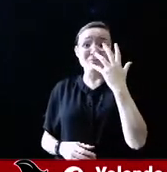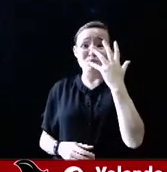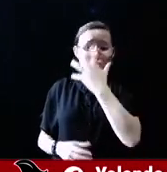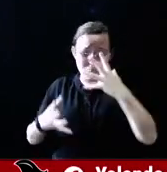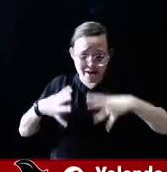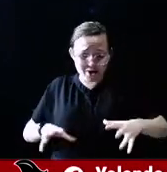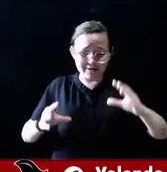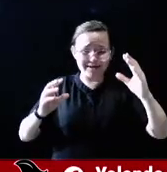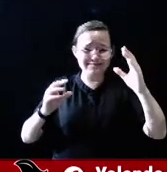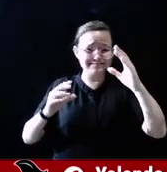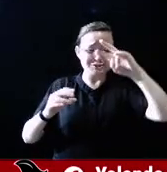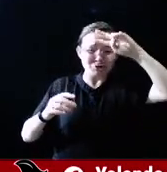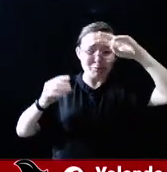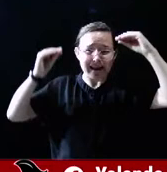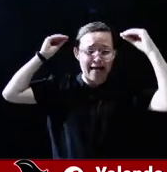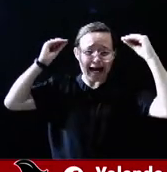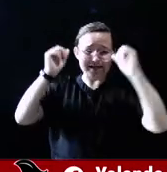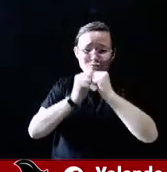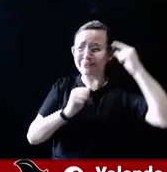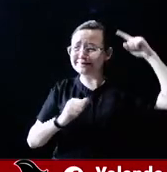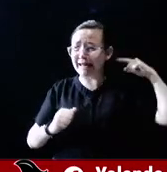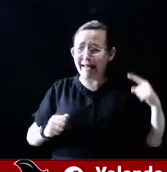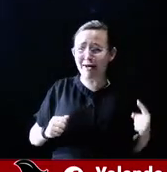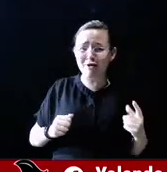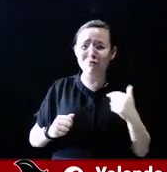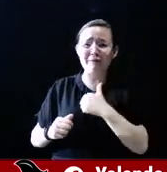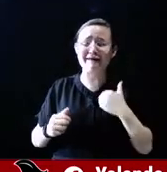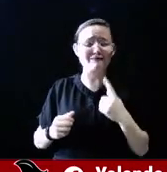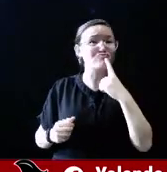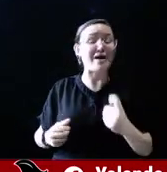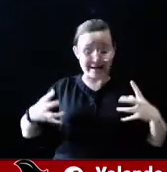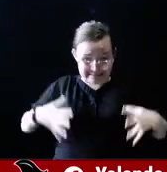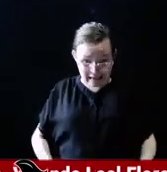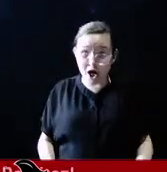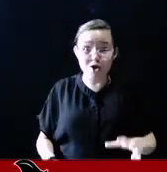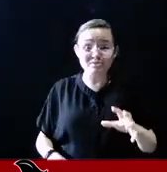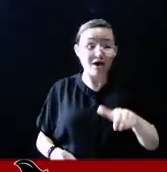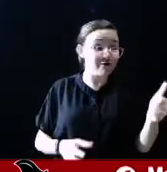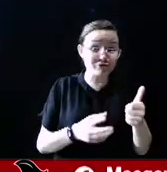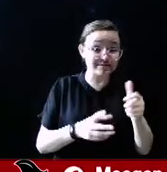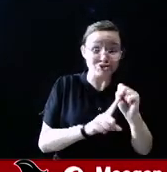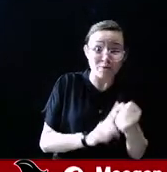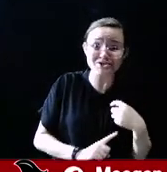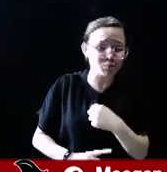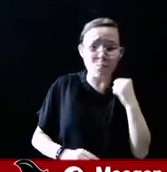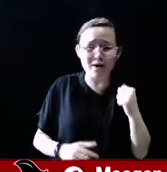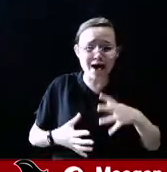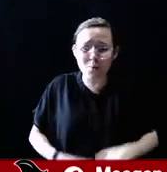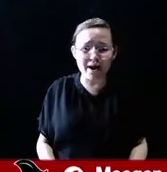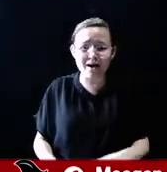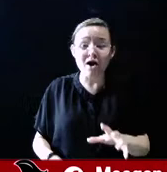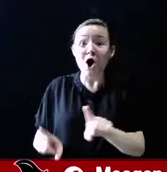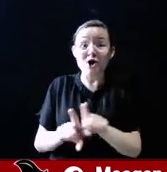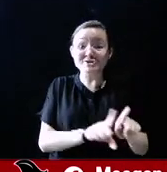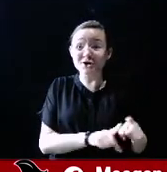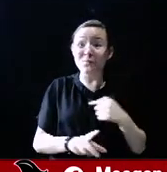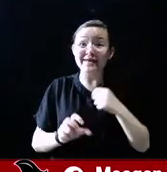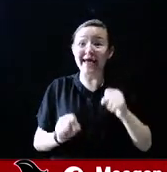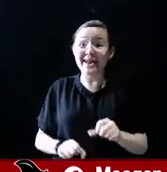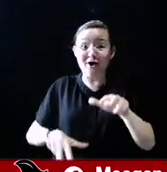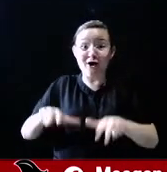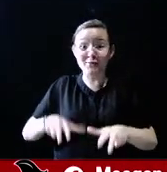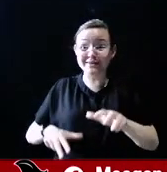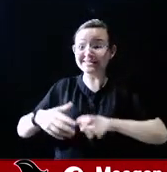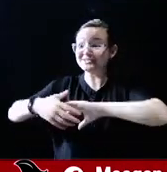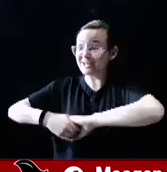hats with a tail. We're wearing bright red gowns we wouldn't be caught dead in otherwise. And as a prize, we get to awkwardly shake a row